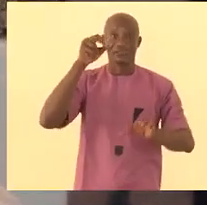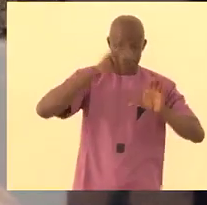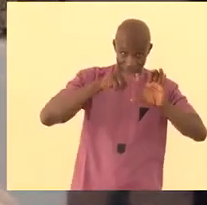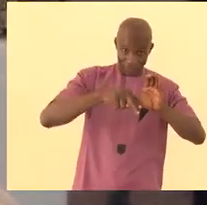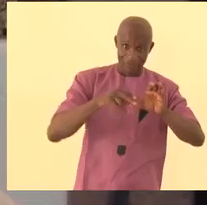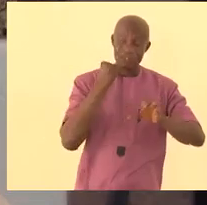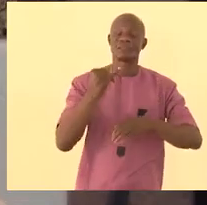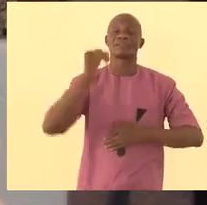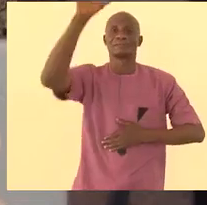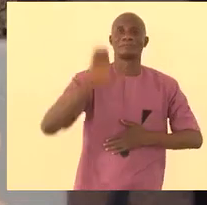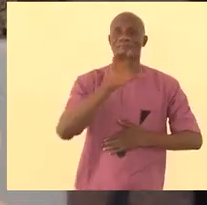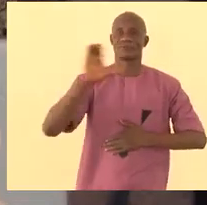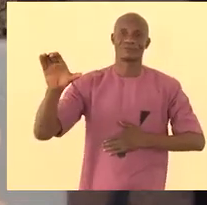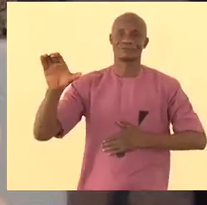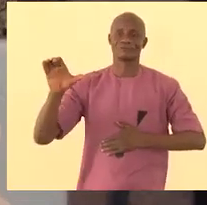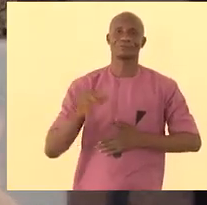cross.